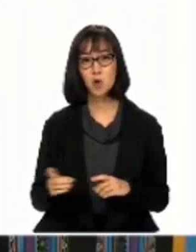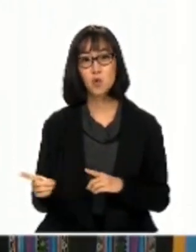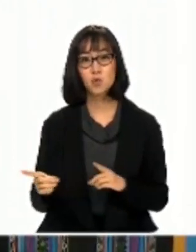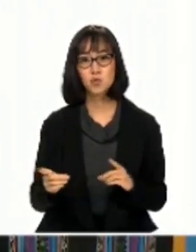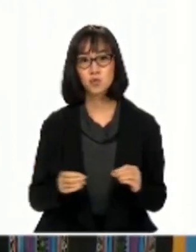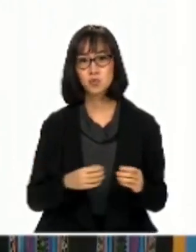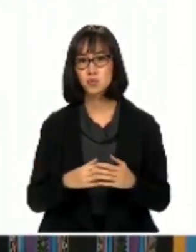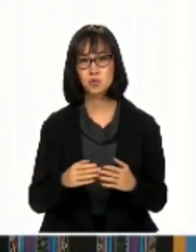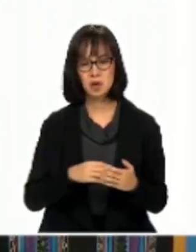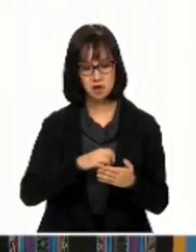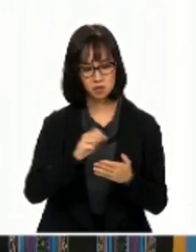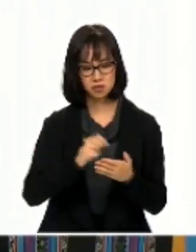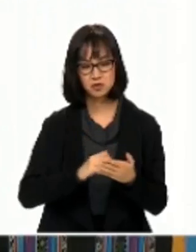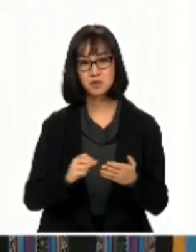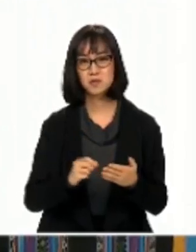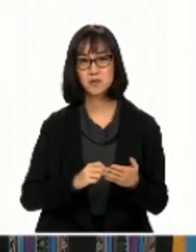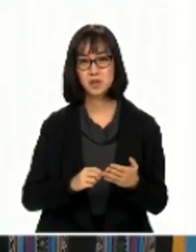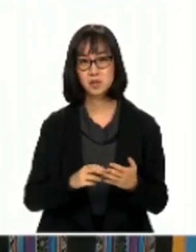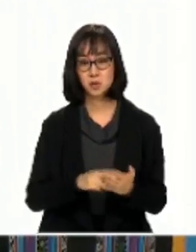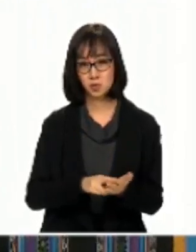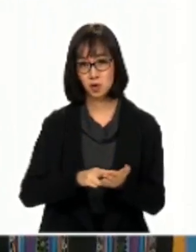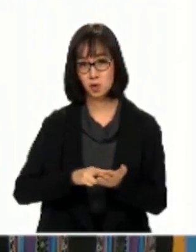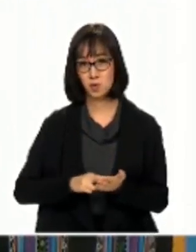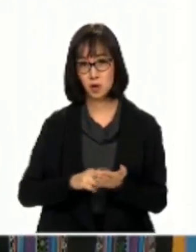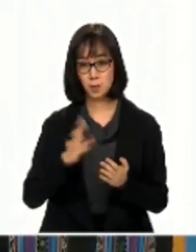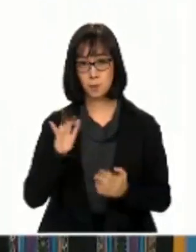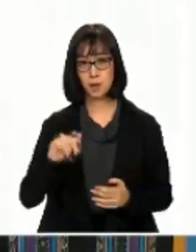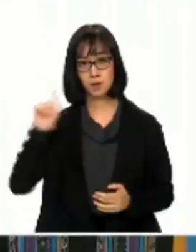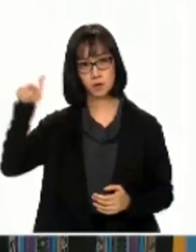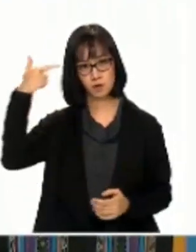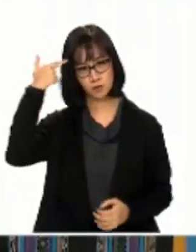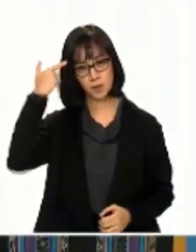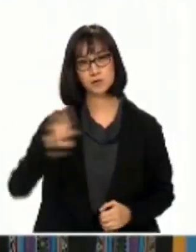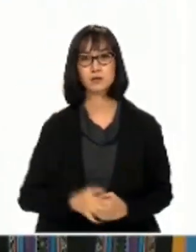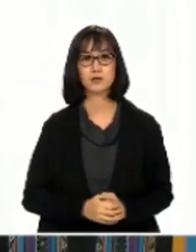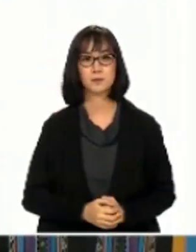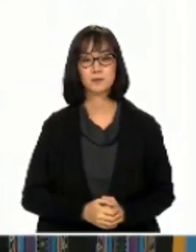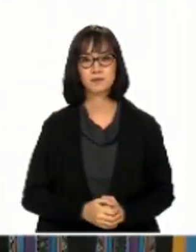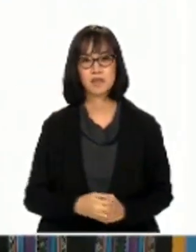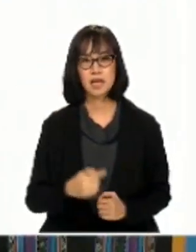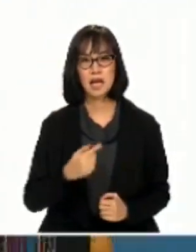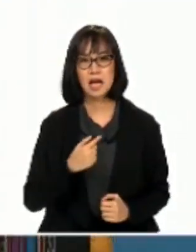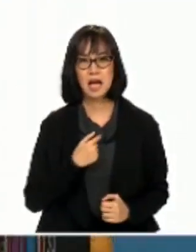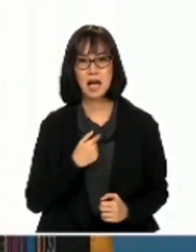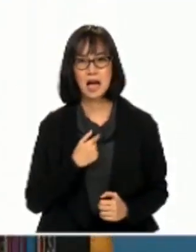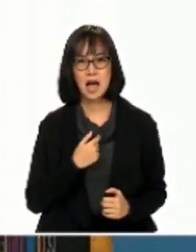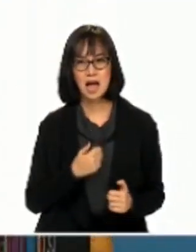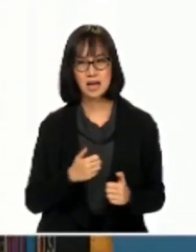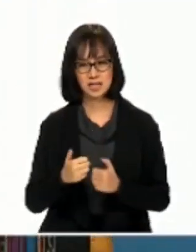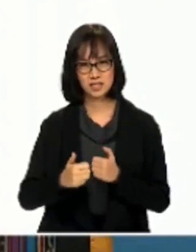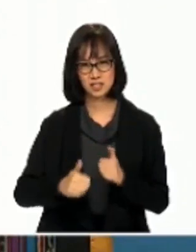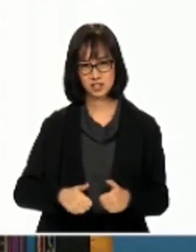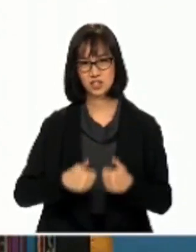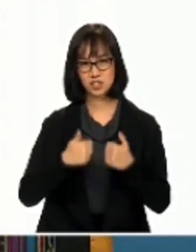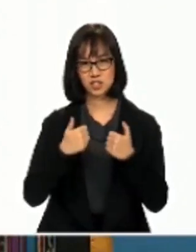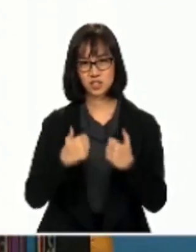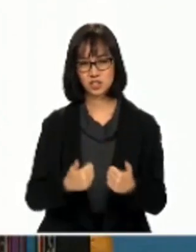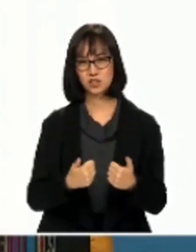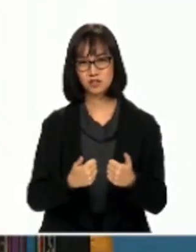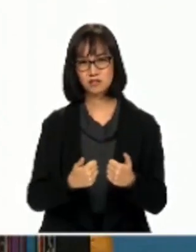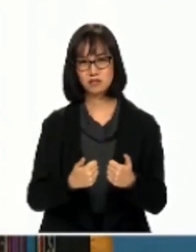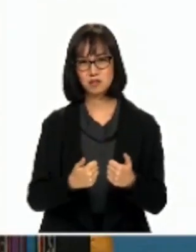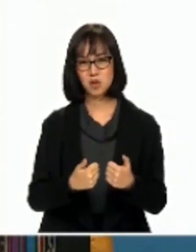are required by this government. I challenge this new player to fulfill its commitment